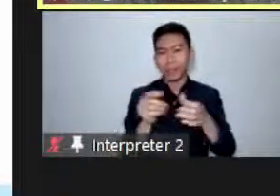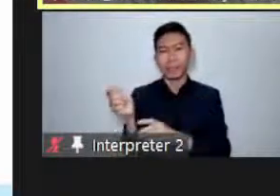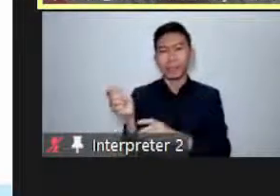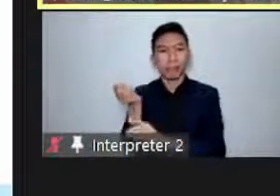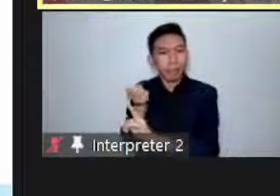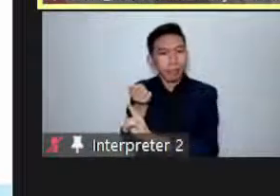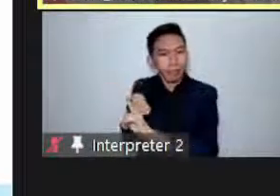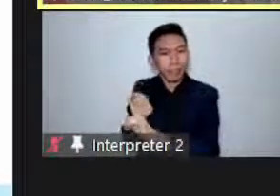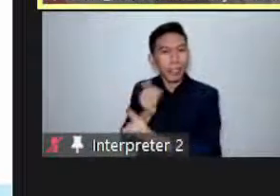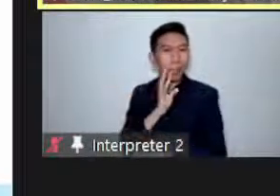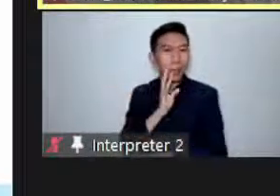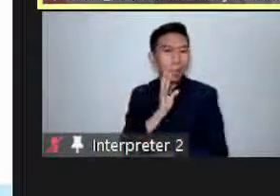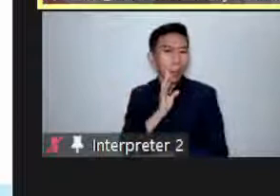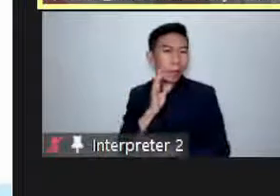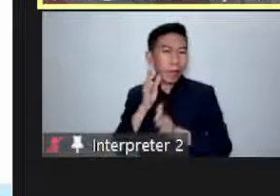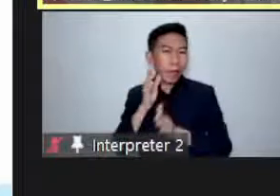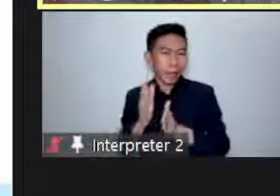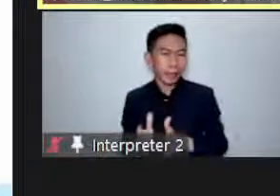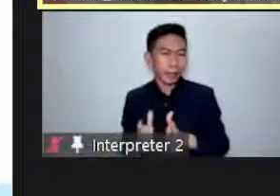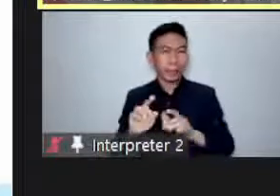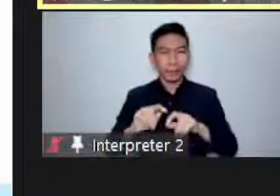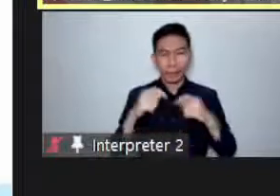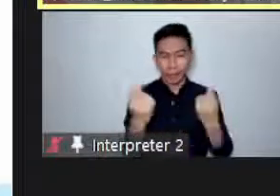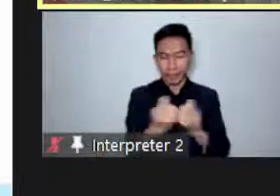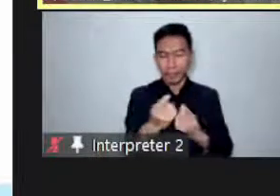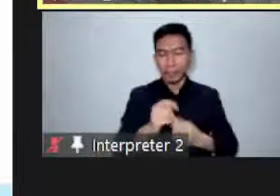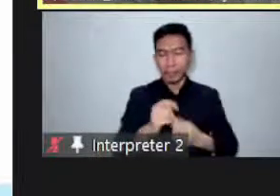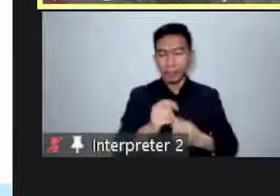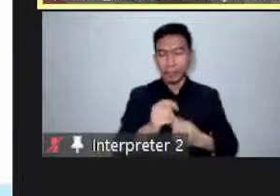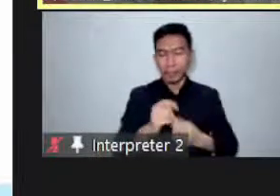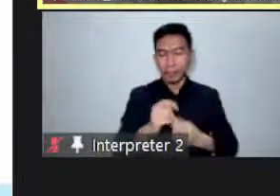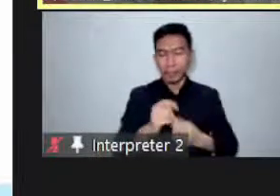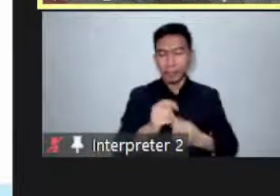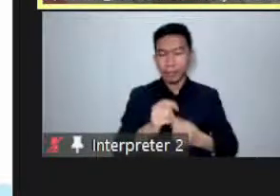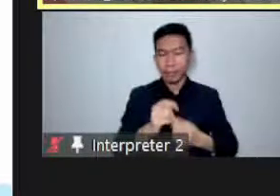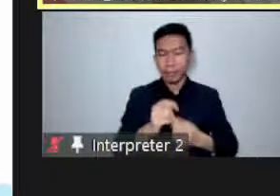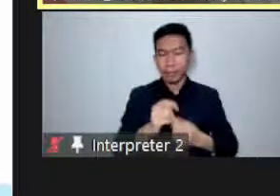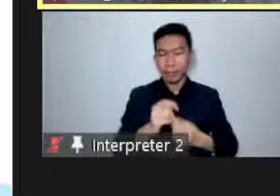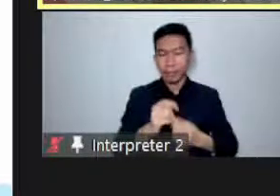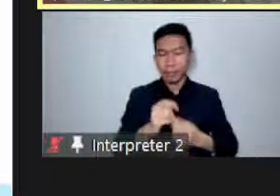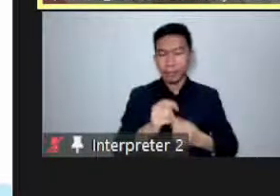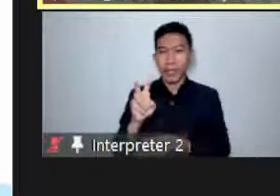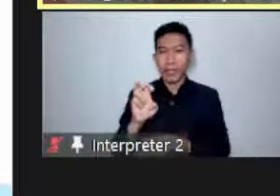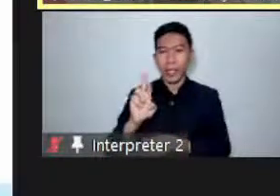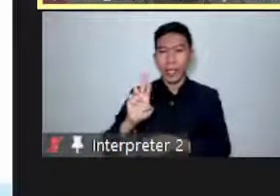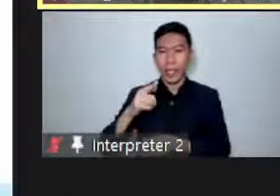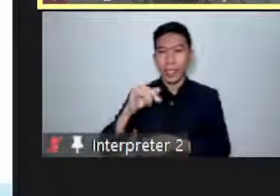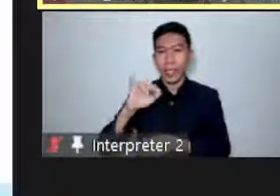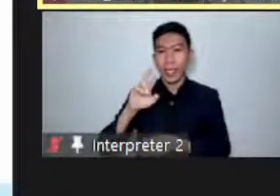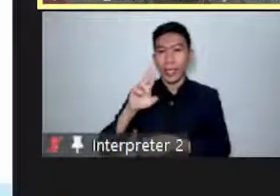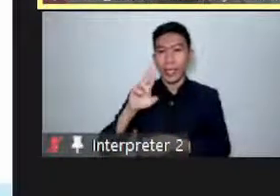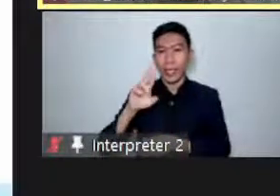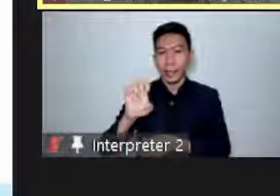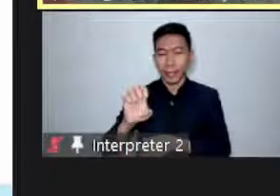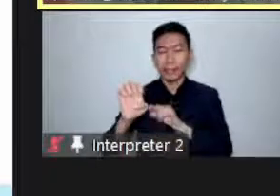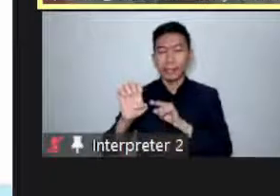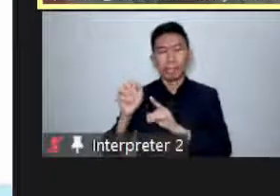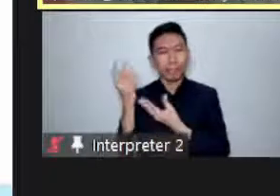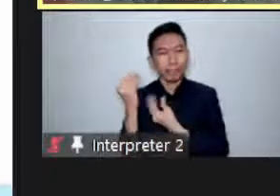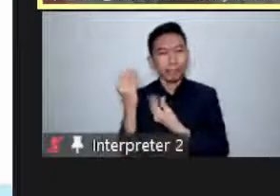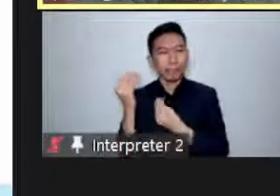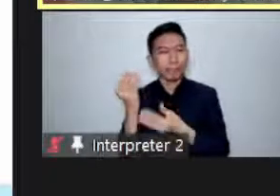Let us all welcome Dr. Maria Rosario Esvergere, joining us today to discuss the progress updates on the